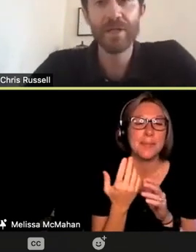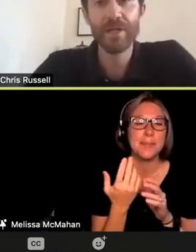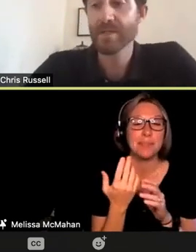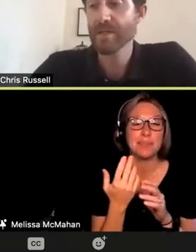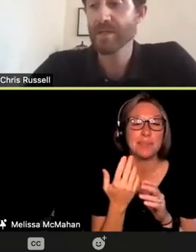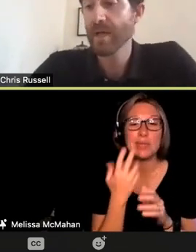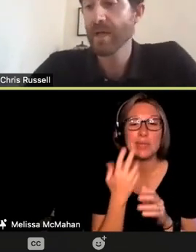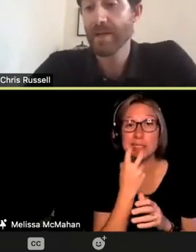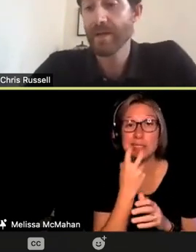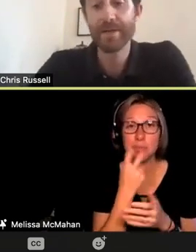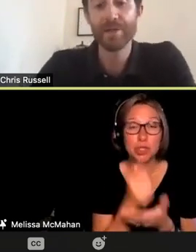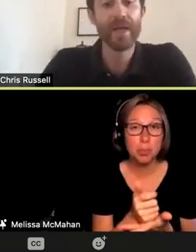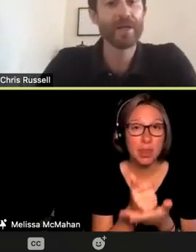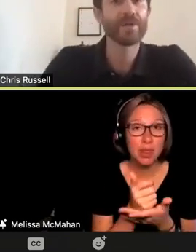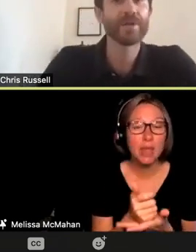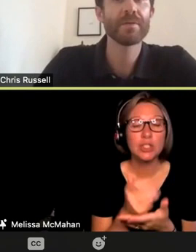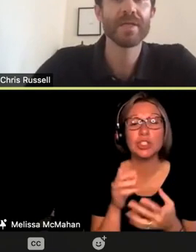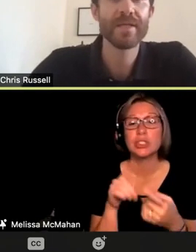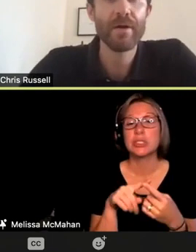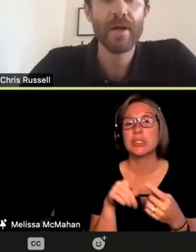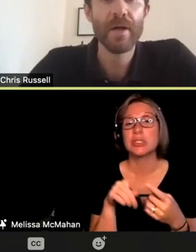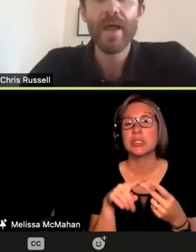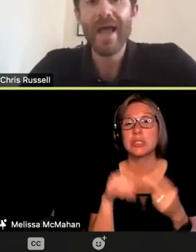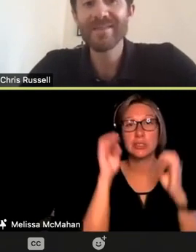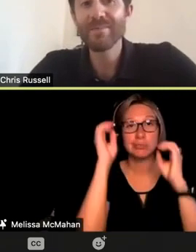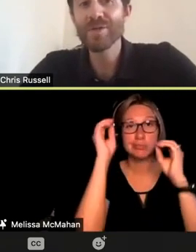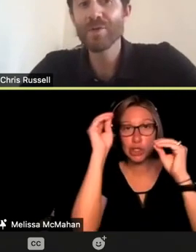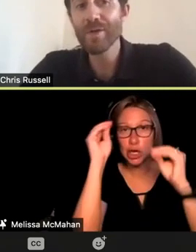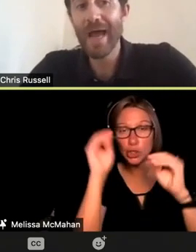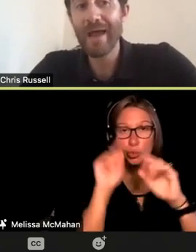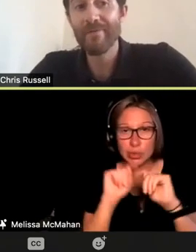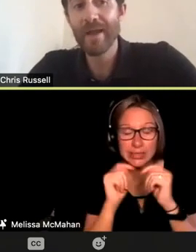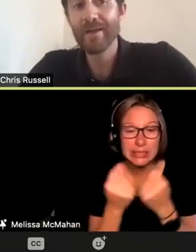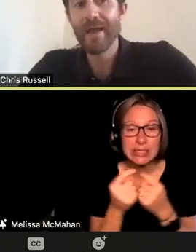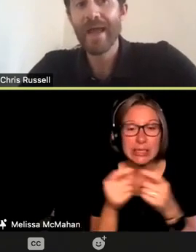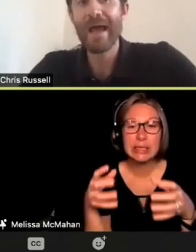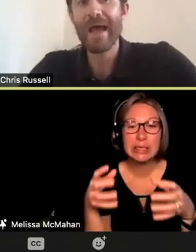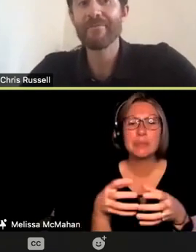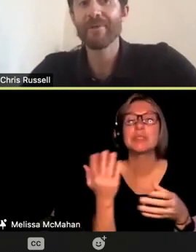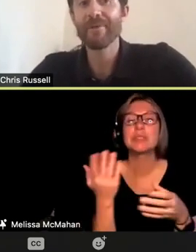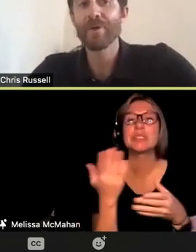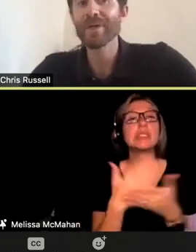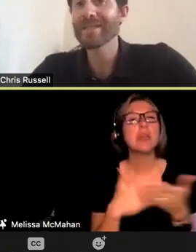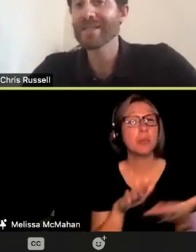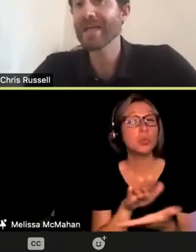speech pathologists, educational teams, etc. And some schools I find